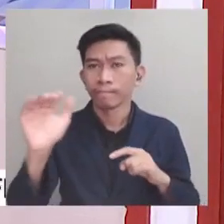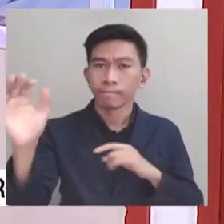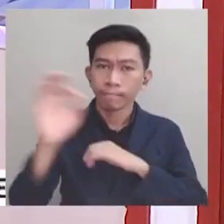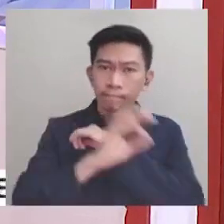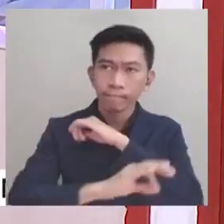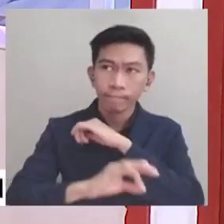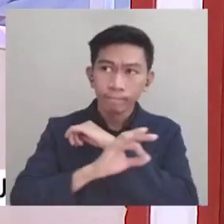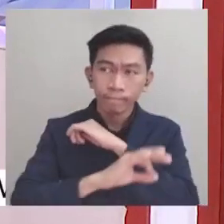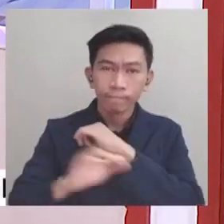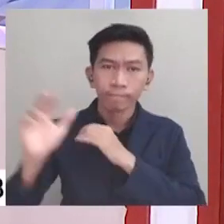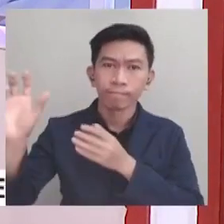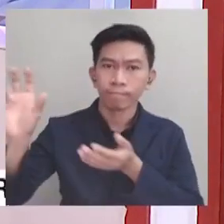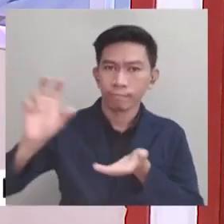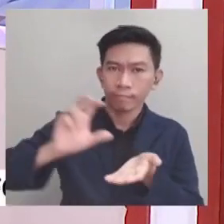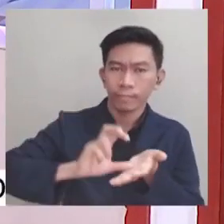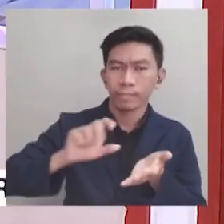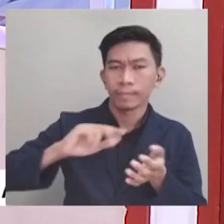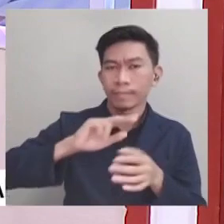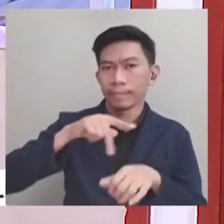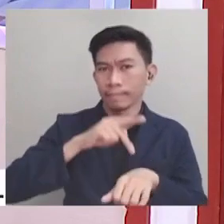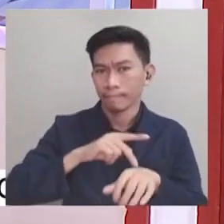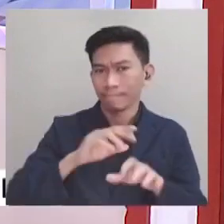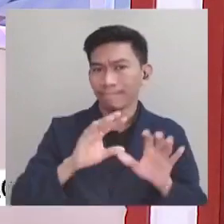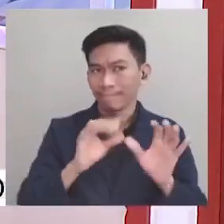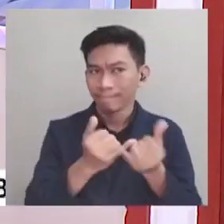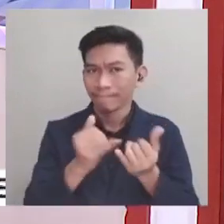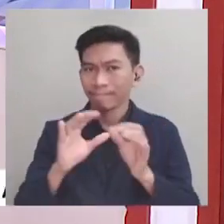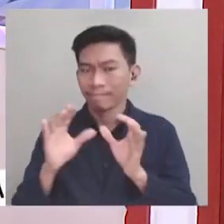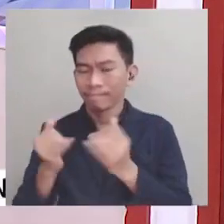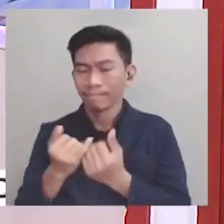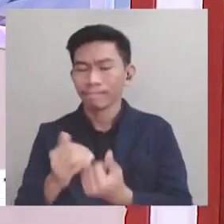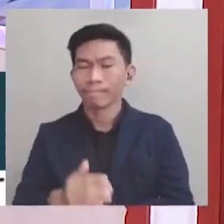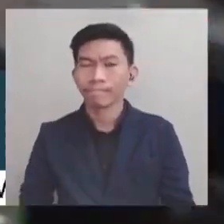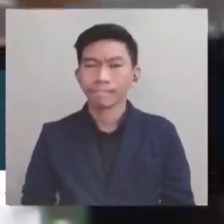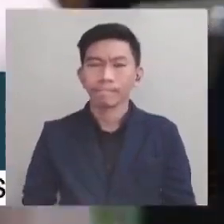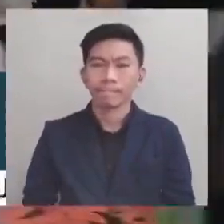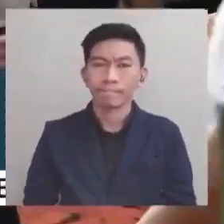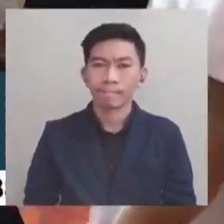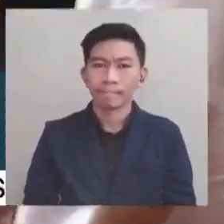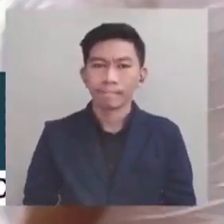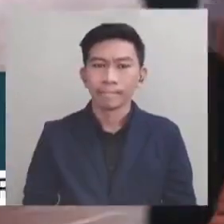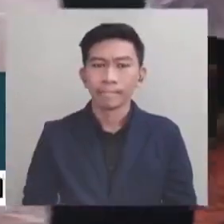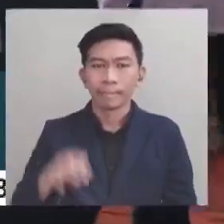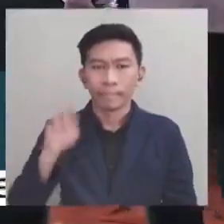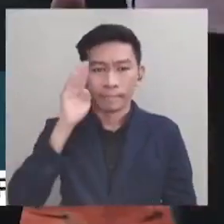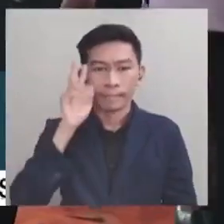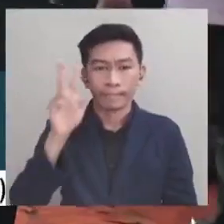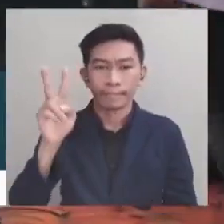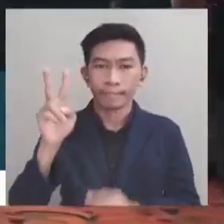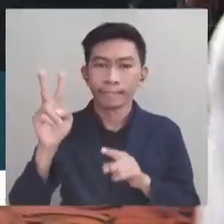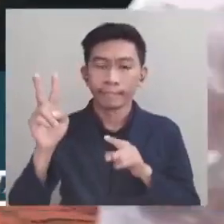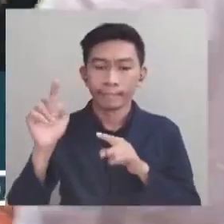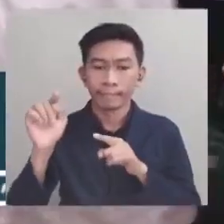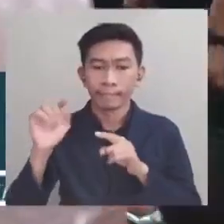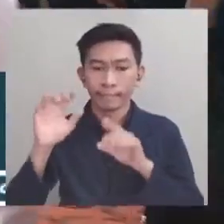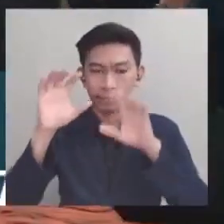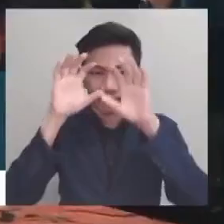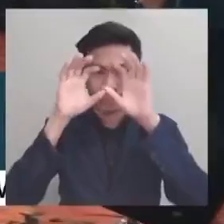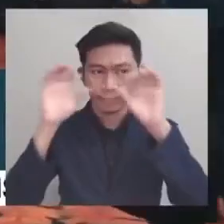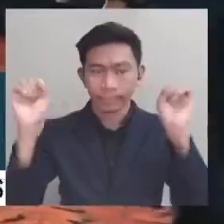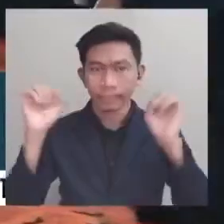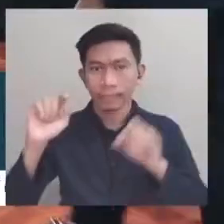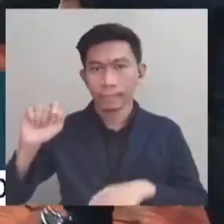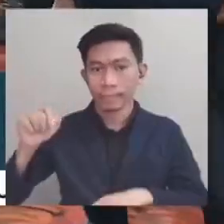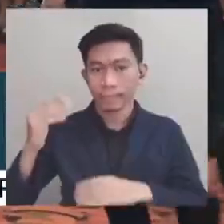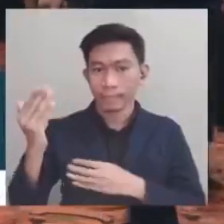own Pia Gutierrez now joins us with an update. Pia, over to you. Yes, Carmina, President Ferdinand Marcos Jr. on Thursday morning led the launch